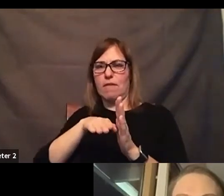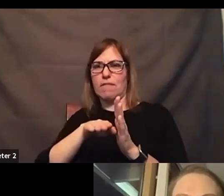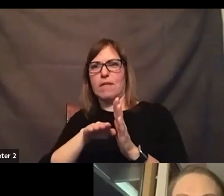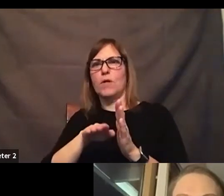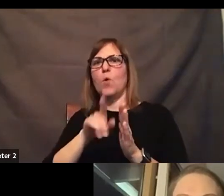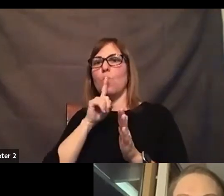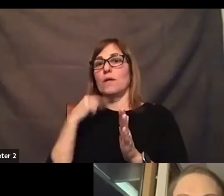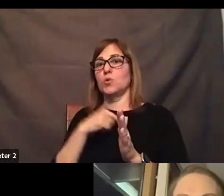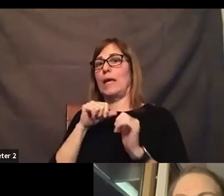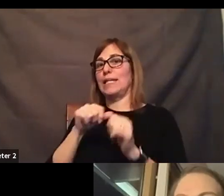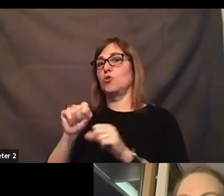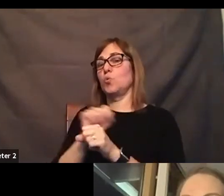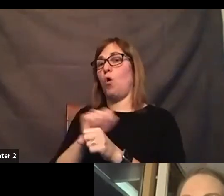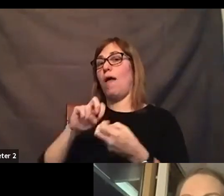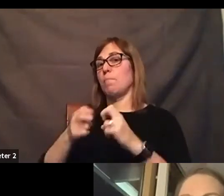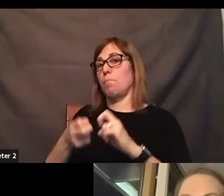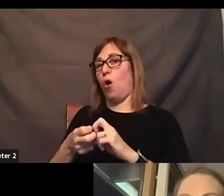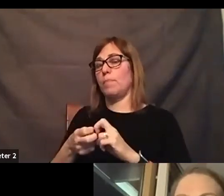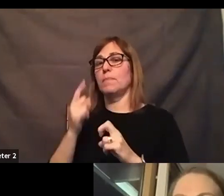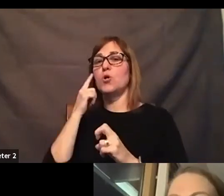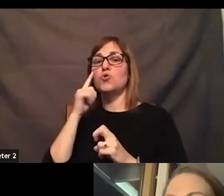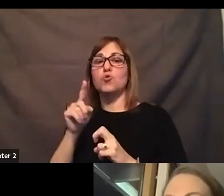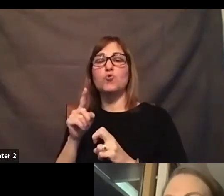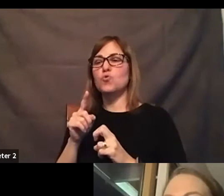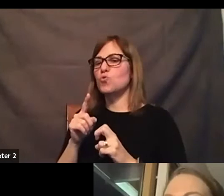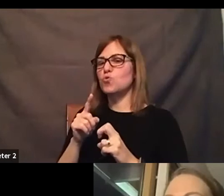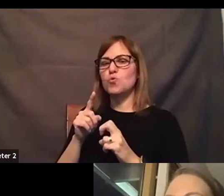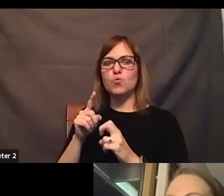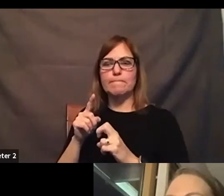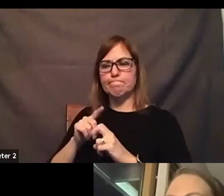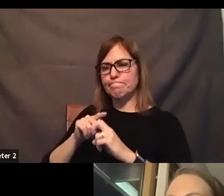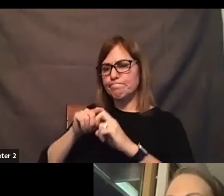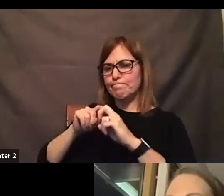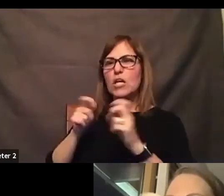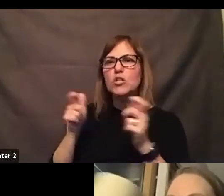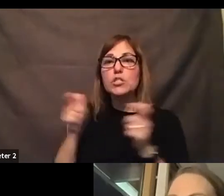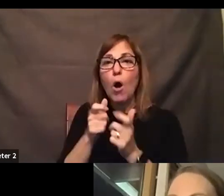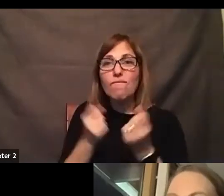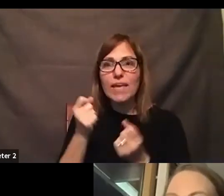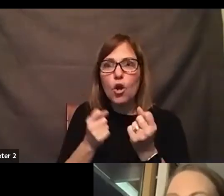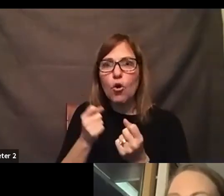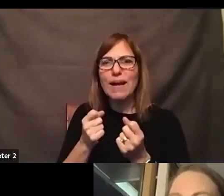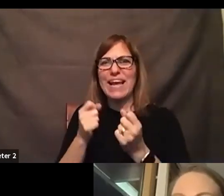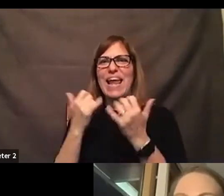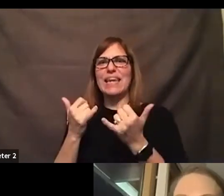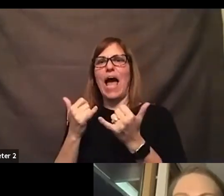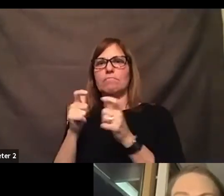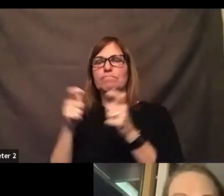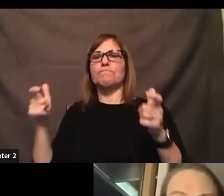on the problem of getting down into smaller vehicles and is now working on the shuttle-sized vehicles that